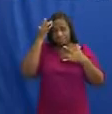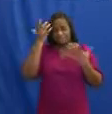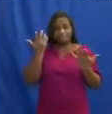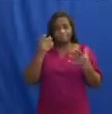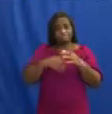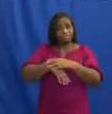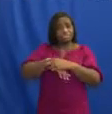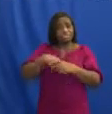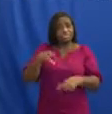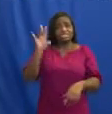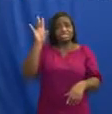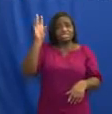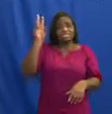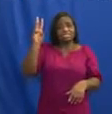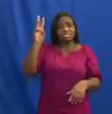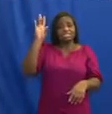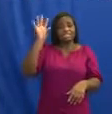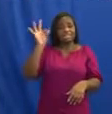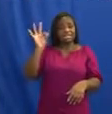of